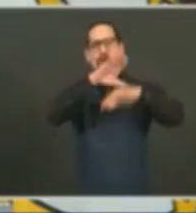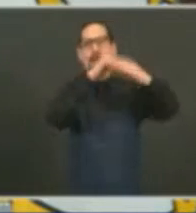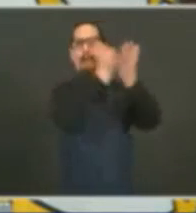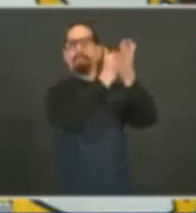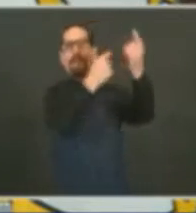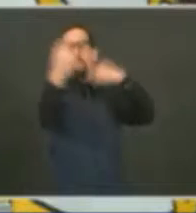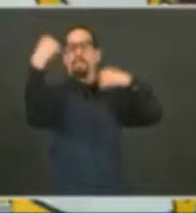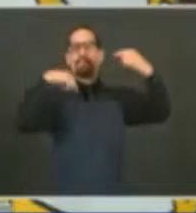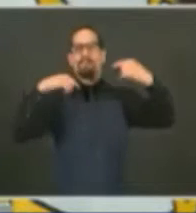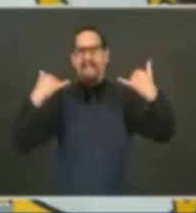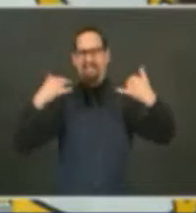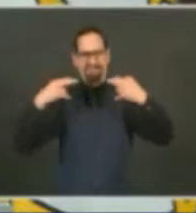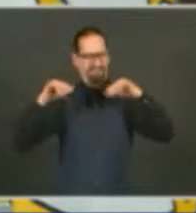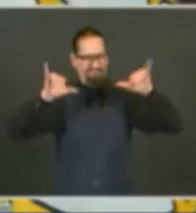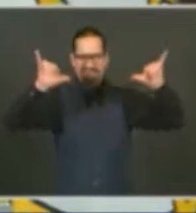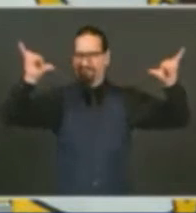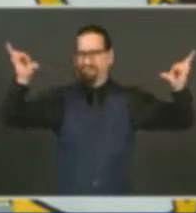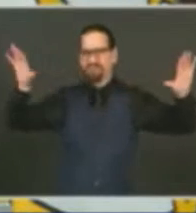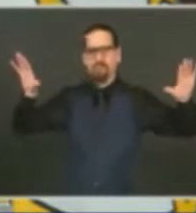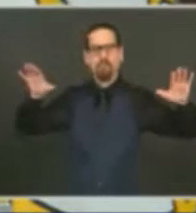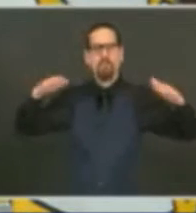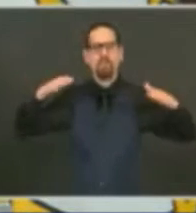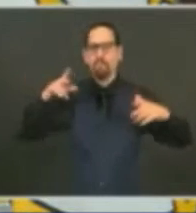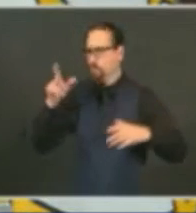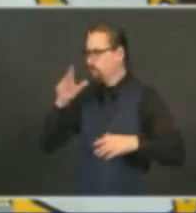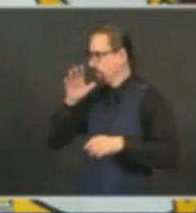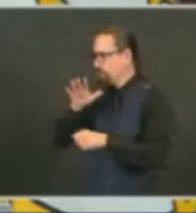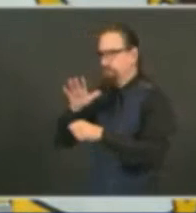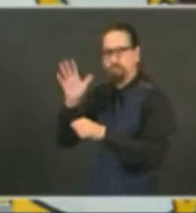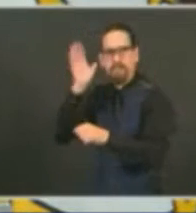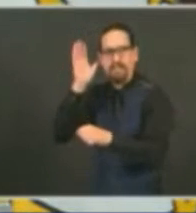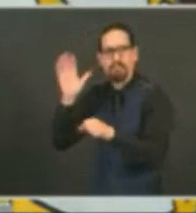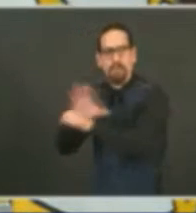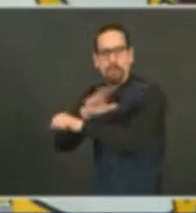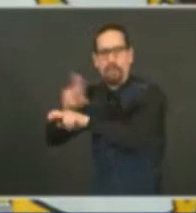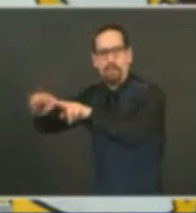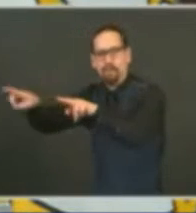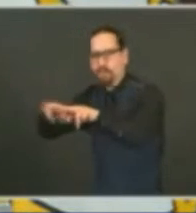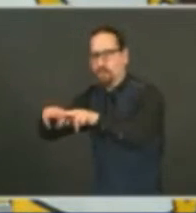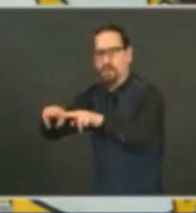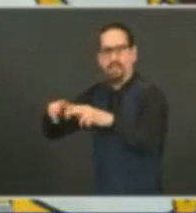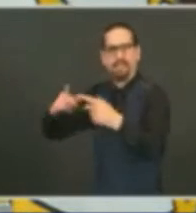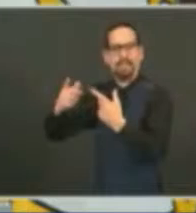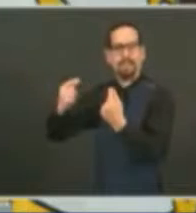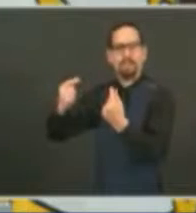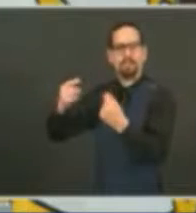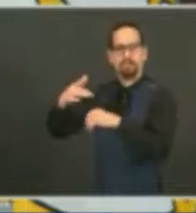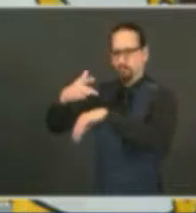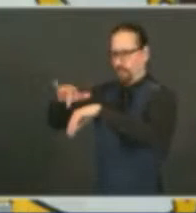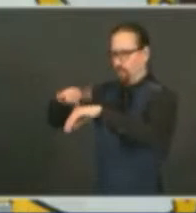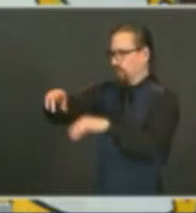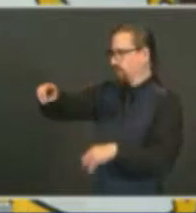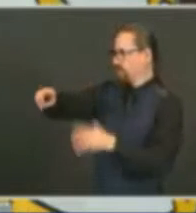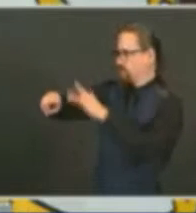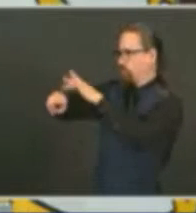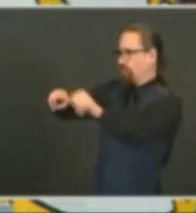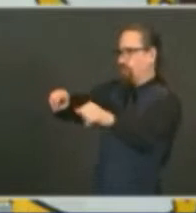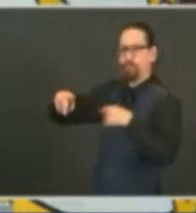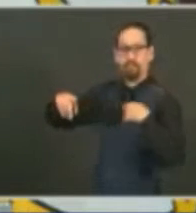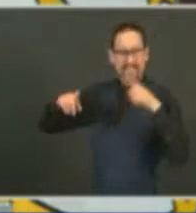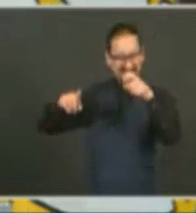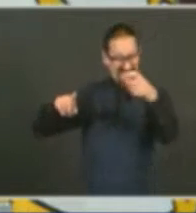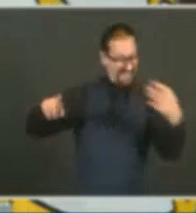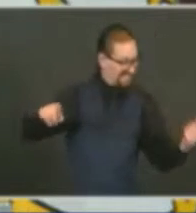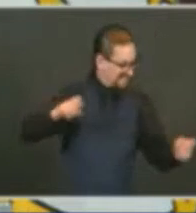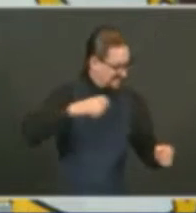is true, but what good is a bed if you don't have adequate staffing? To that point, I am calling